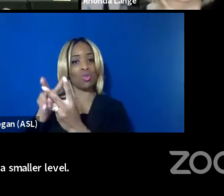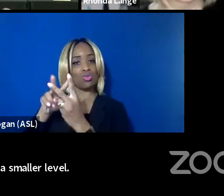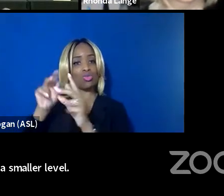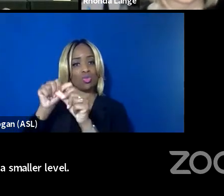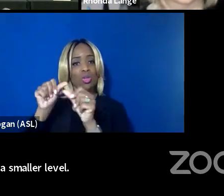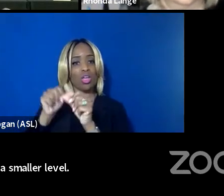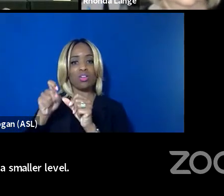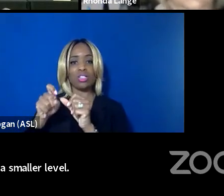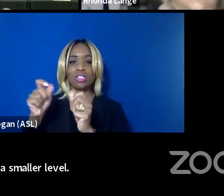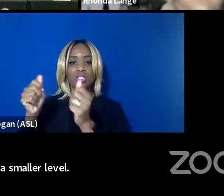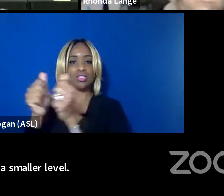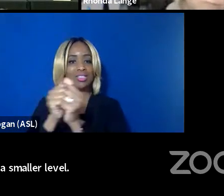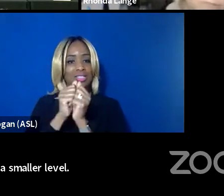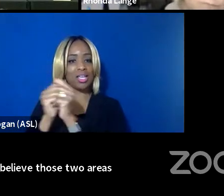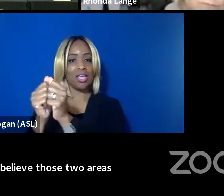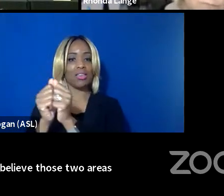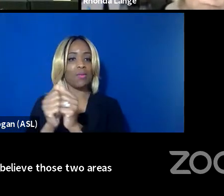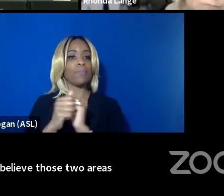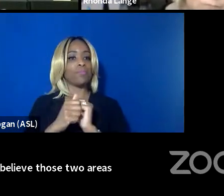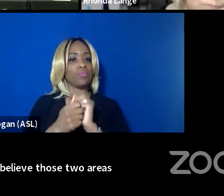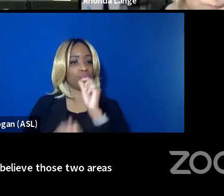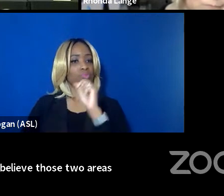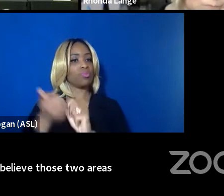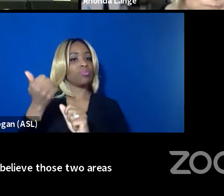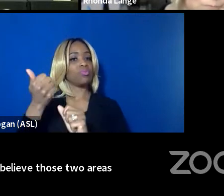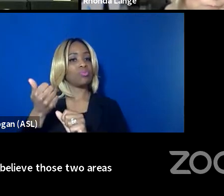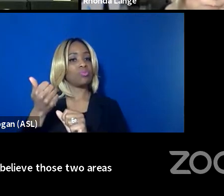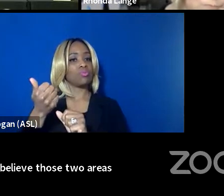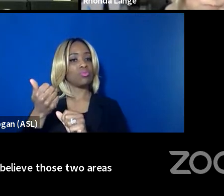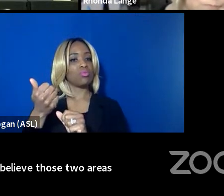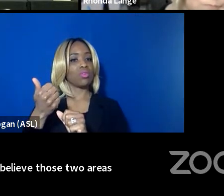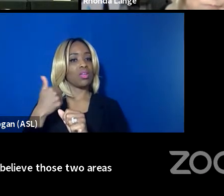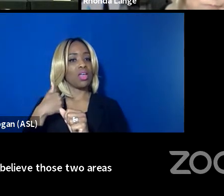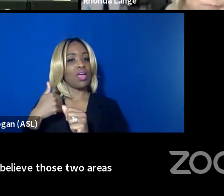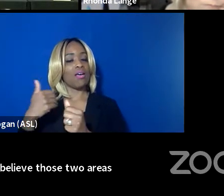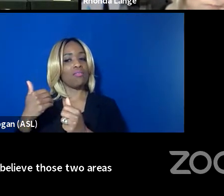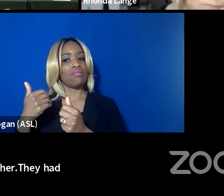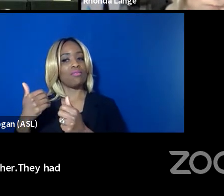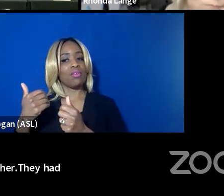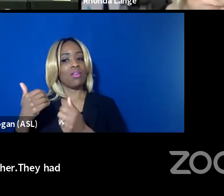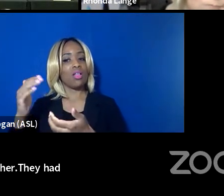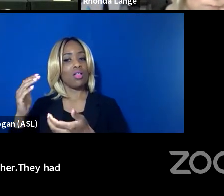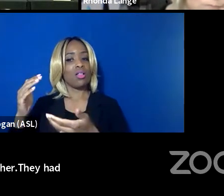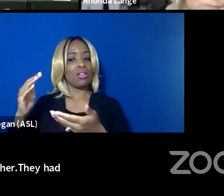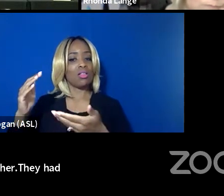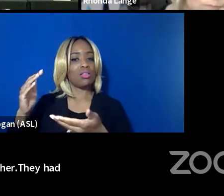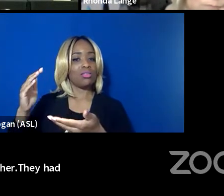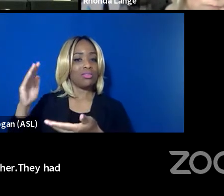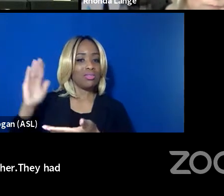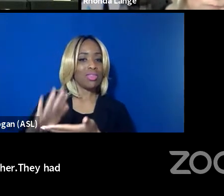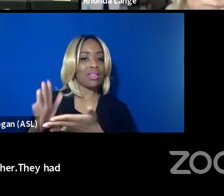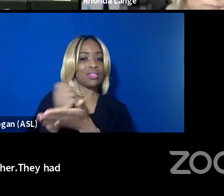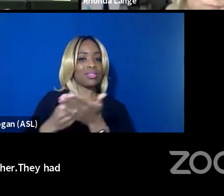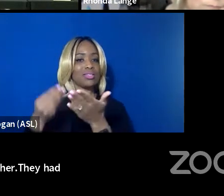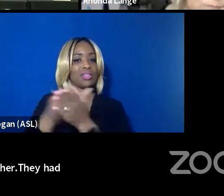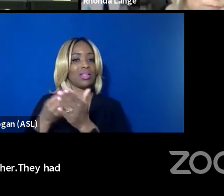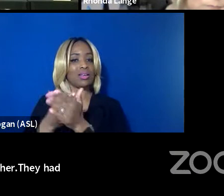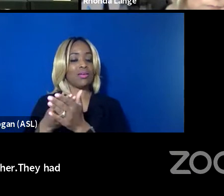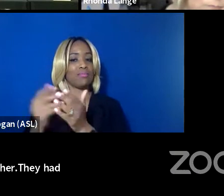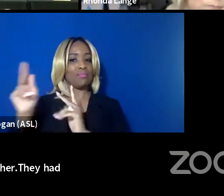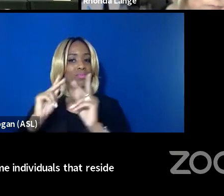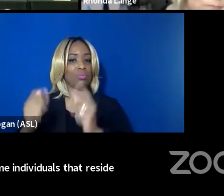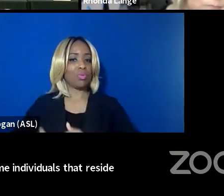really stay together. They had predominantly have the lower income individuals that reside there. They